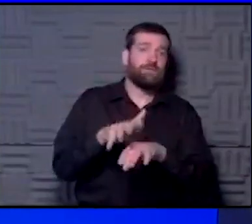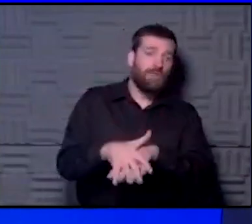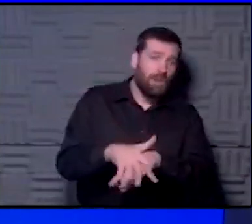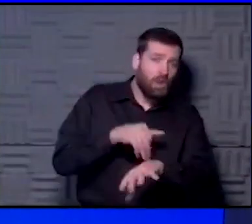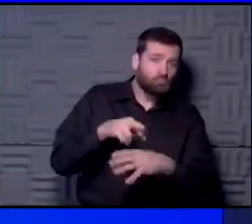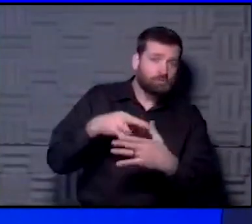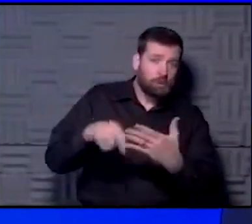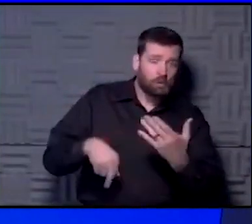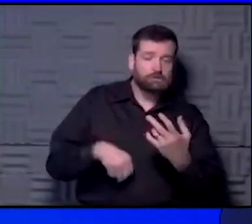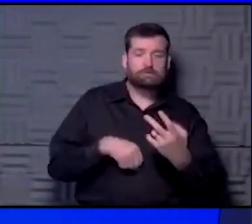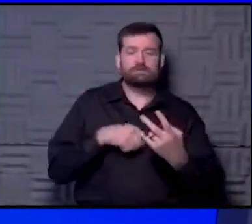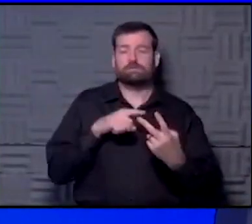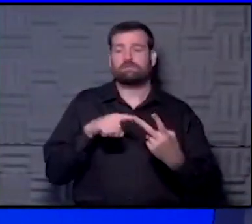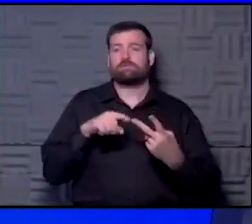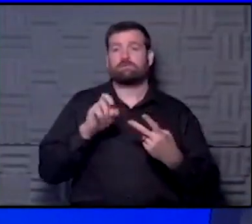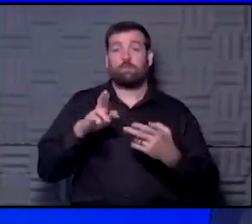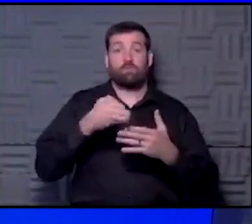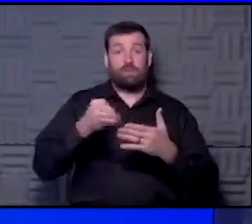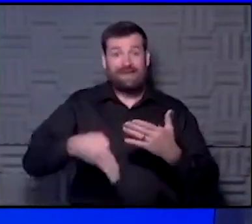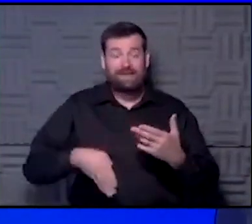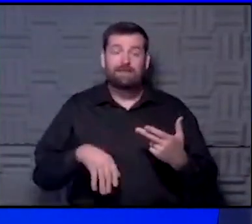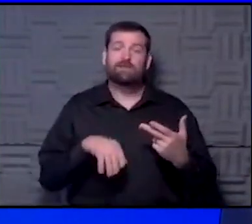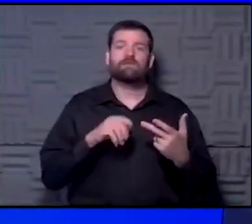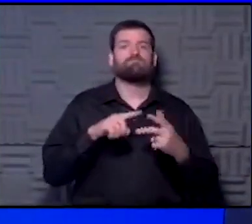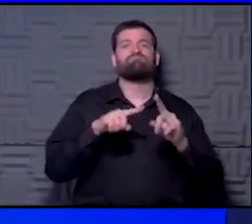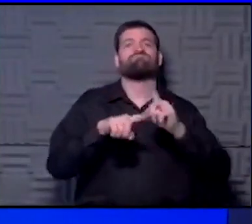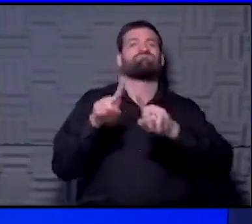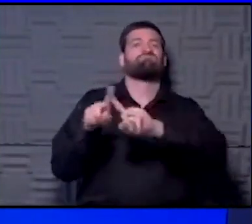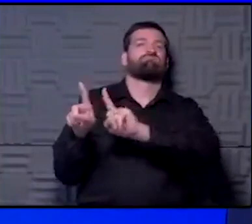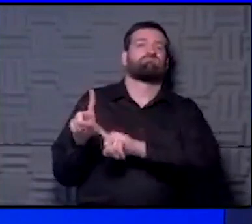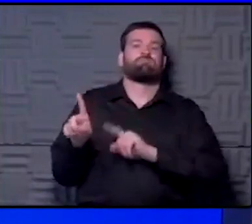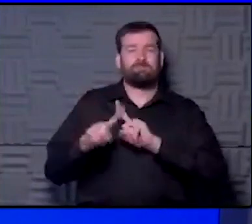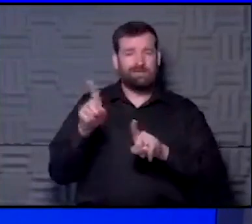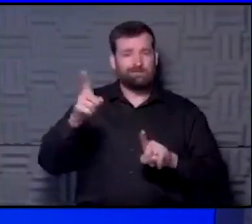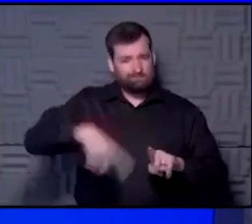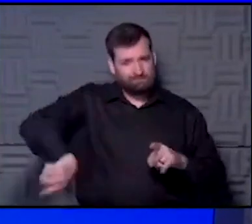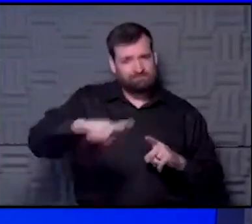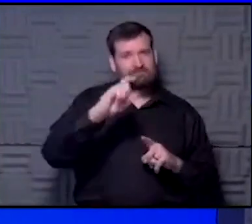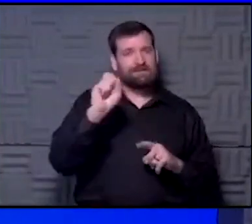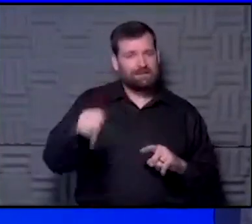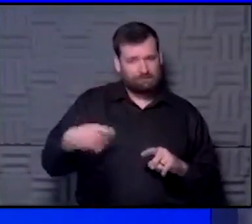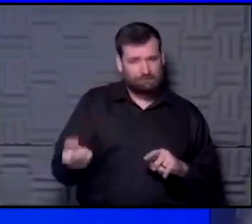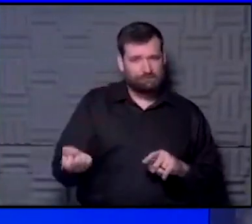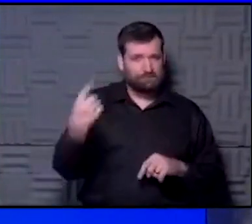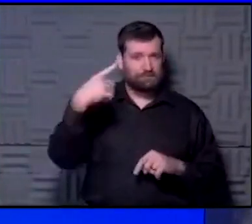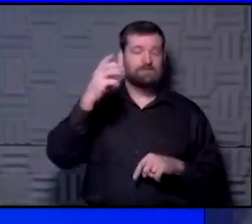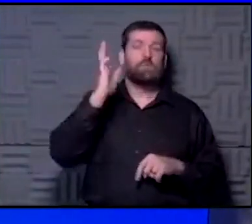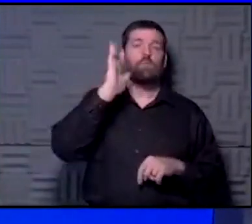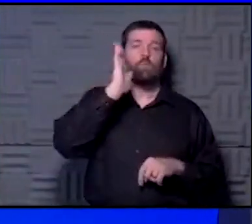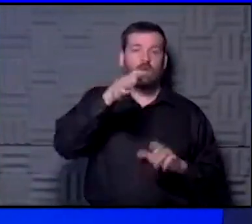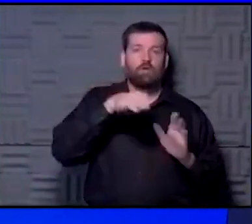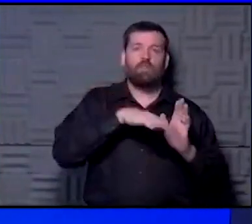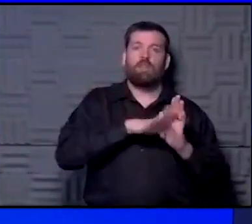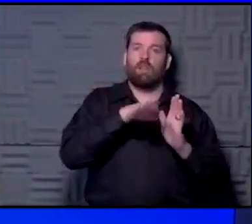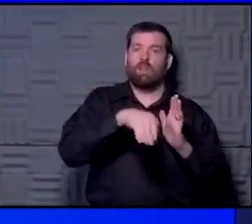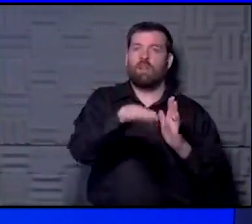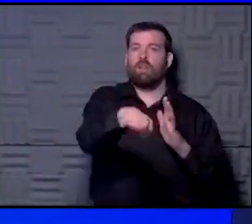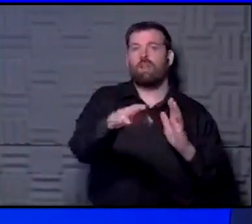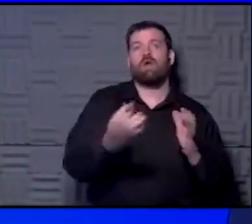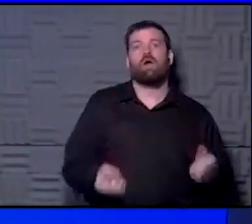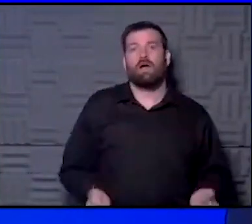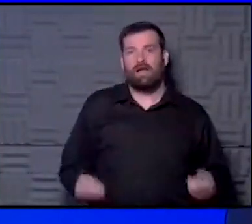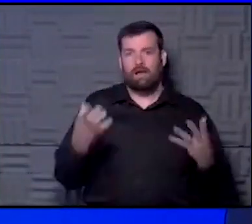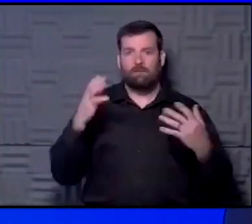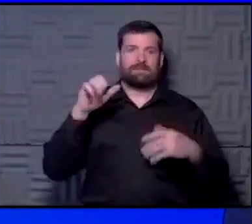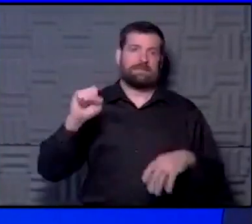results, or it's with the weekend or one thing or another. So people just have to understand there will be variations in the amount